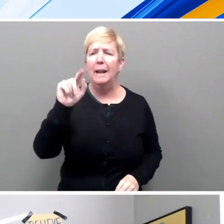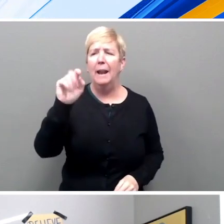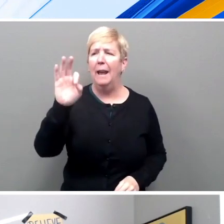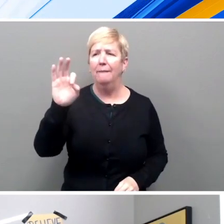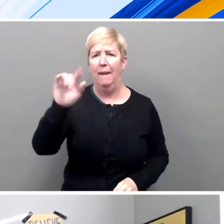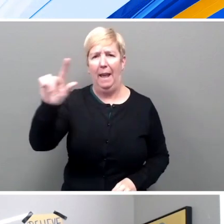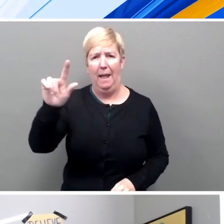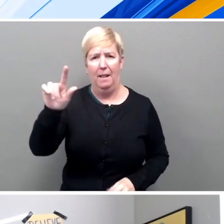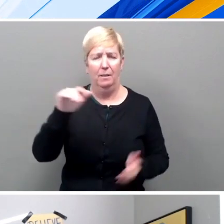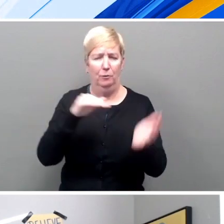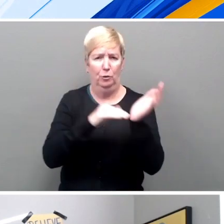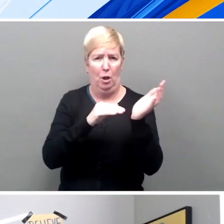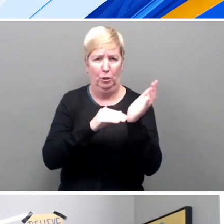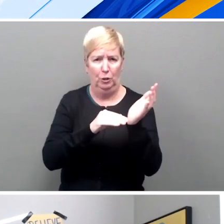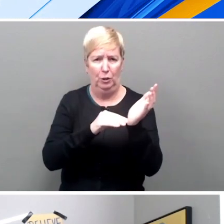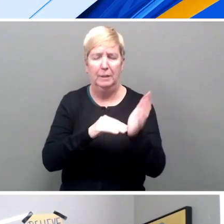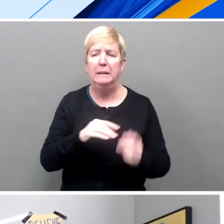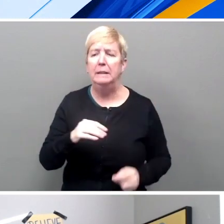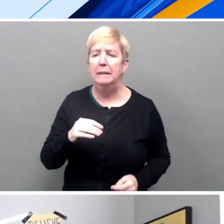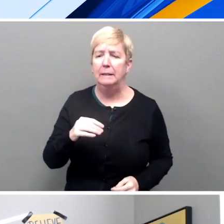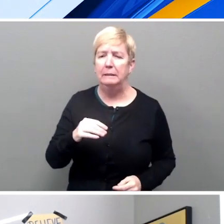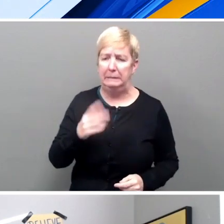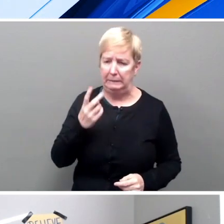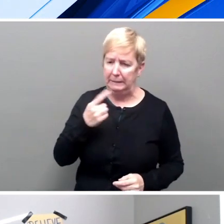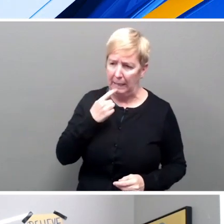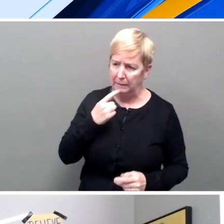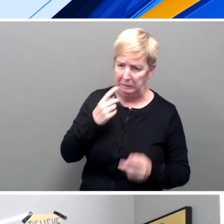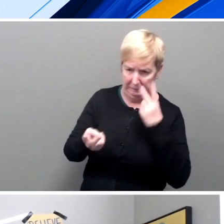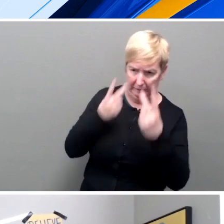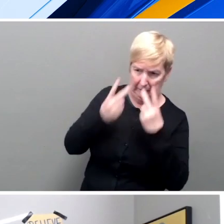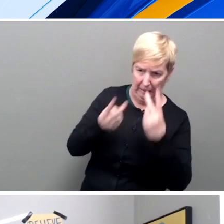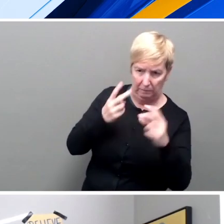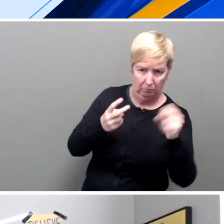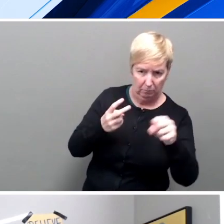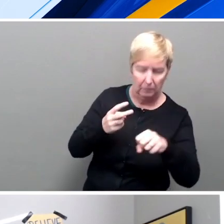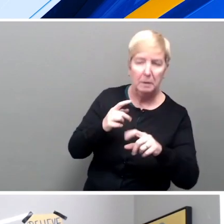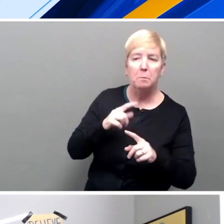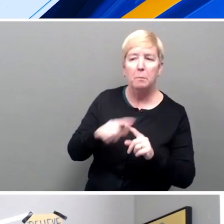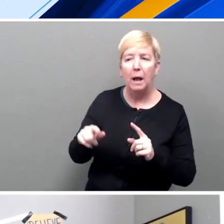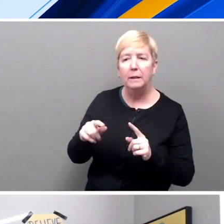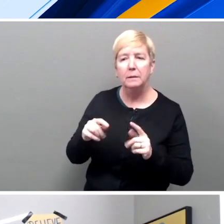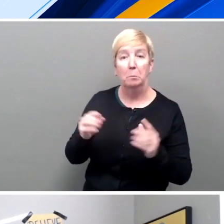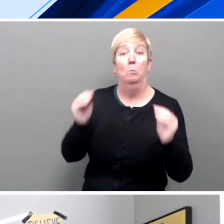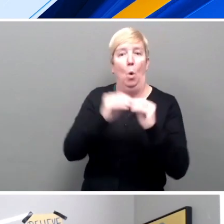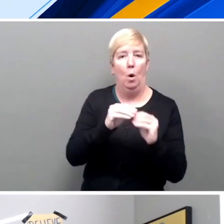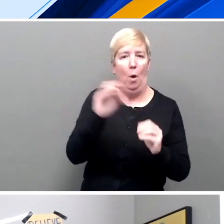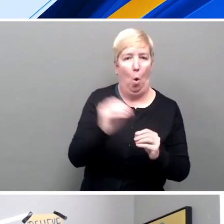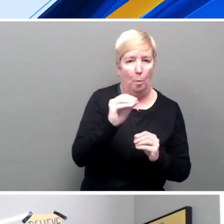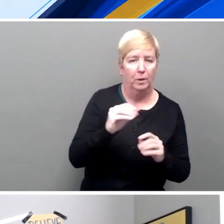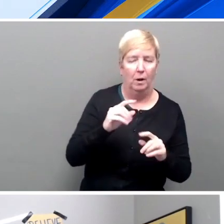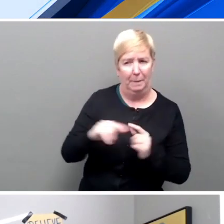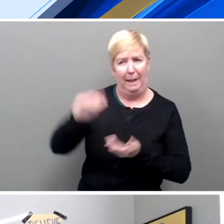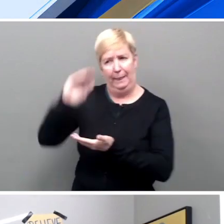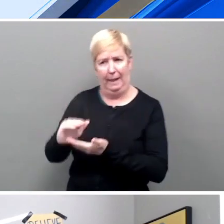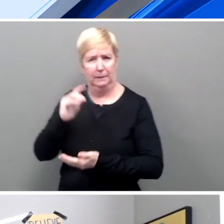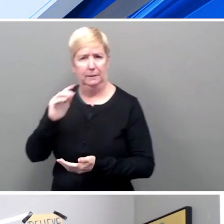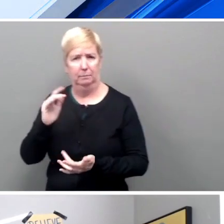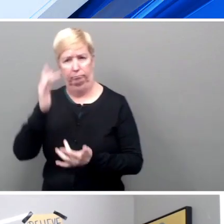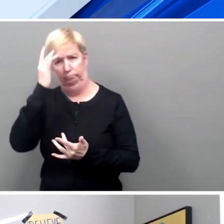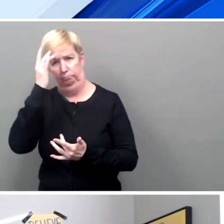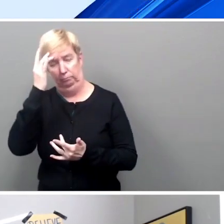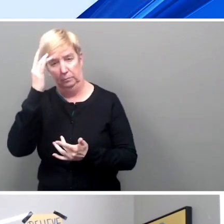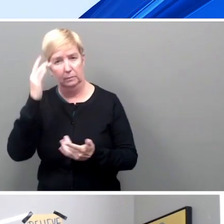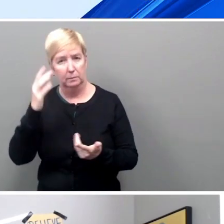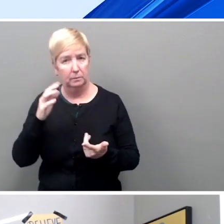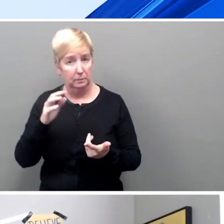seeing Omicron, but they're thinking it's going to lead to less severe disease. And is that something that we can extrapolate from what we've seen from past variants